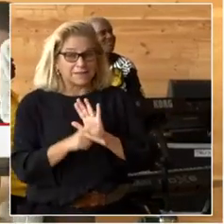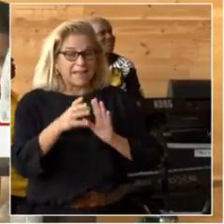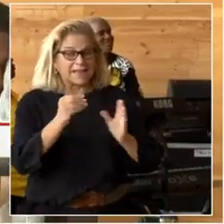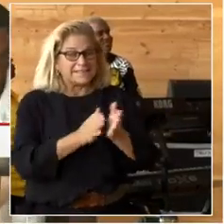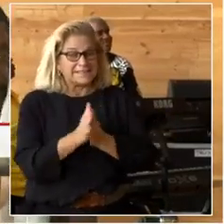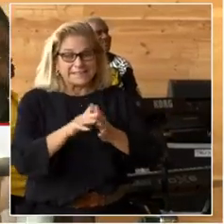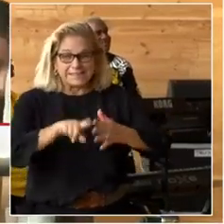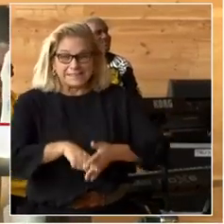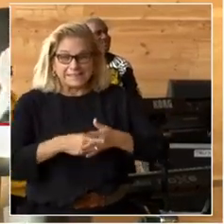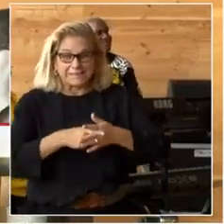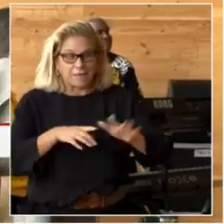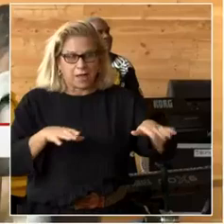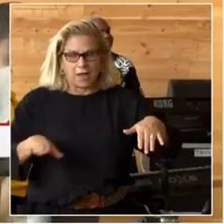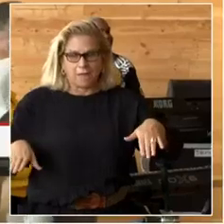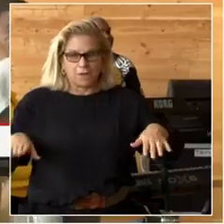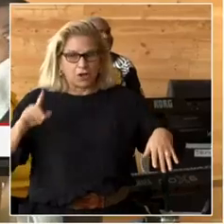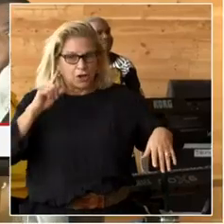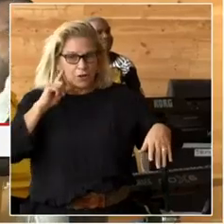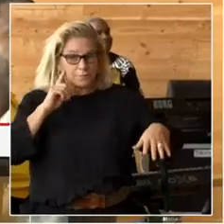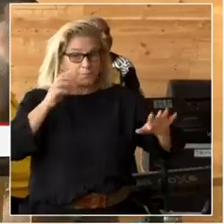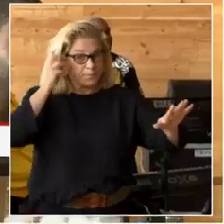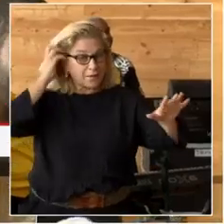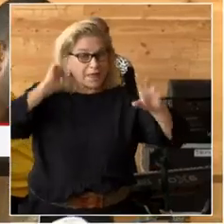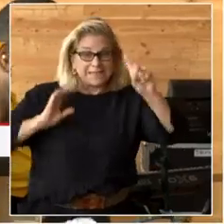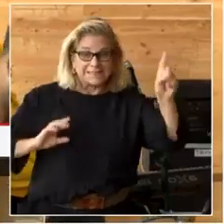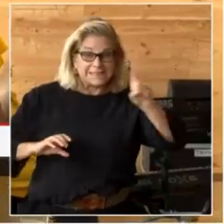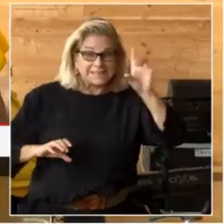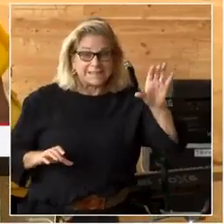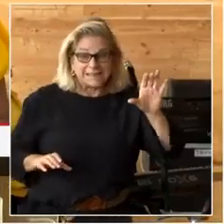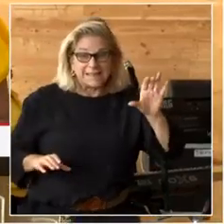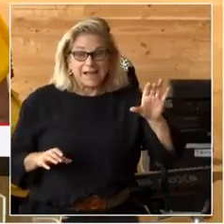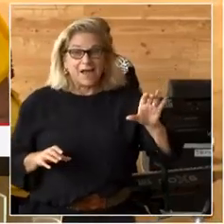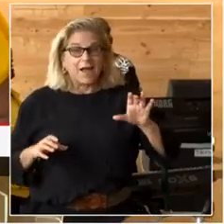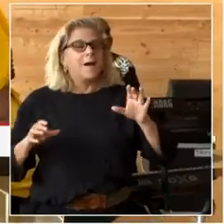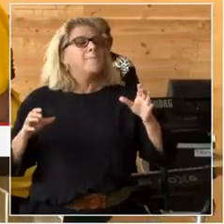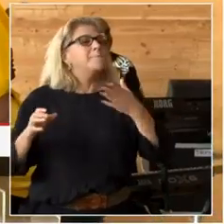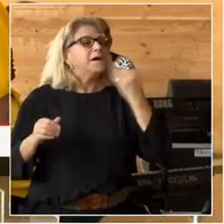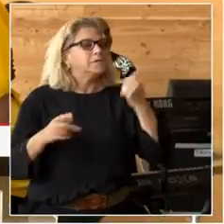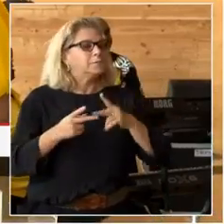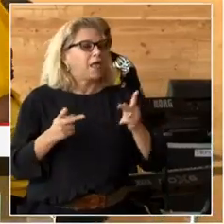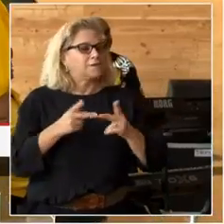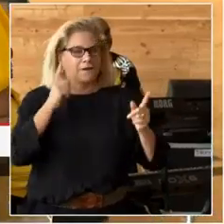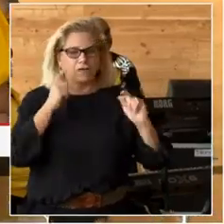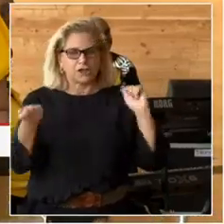to repeat again. DC is the place for change, all right?